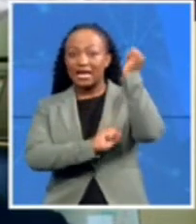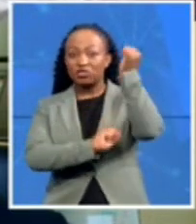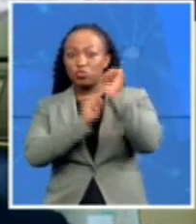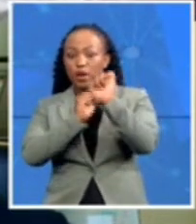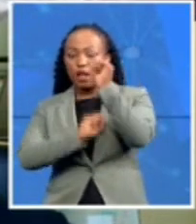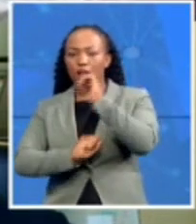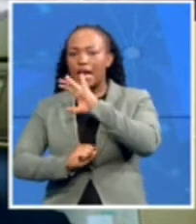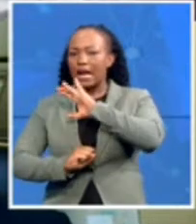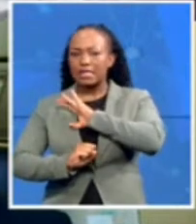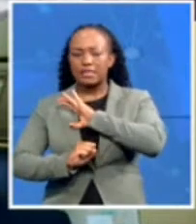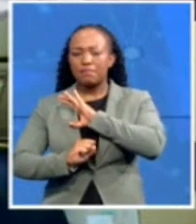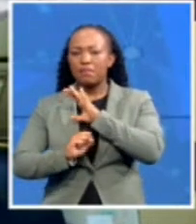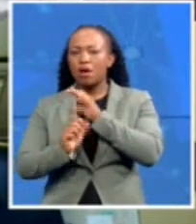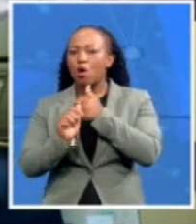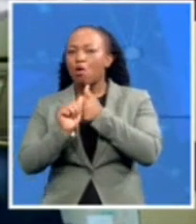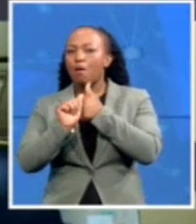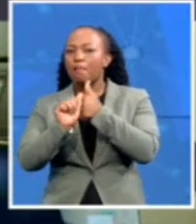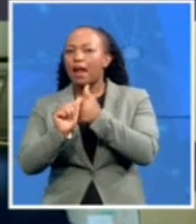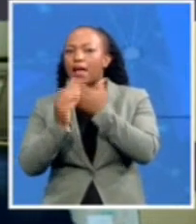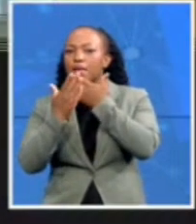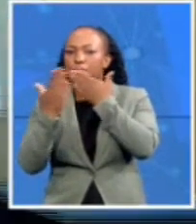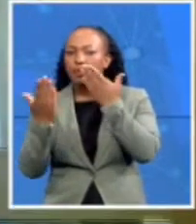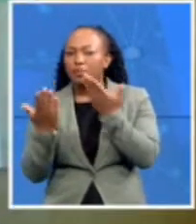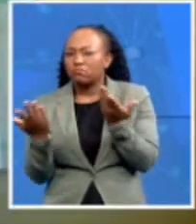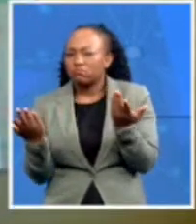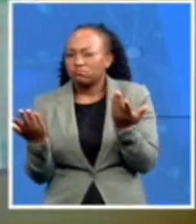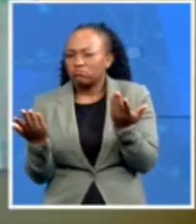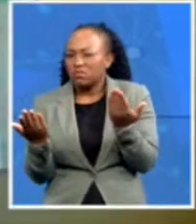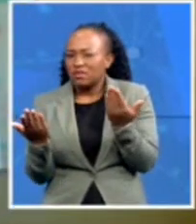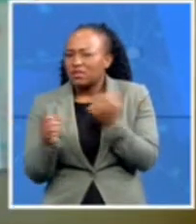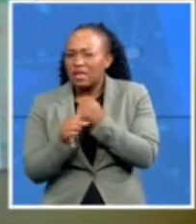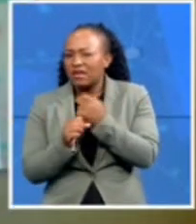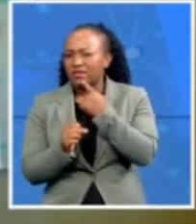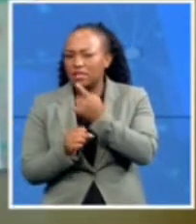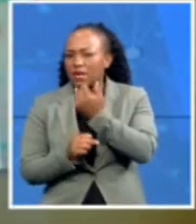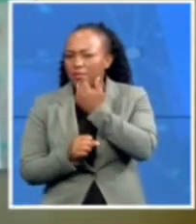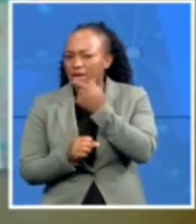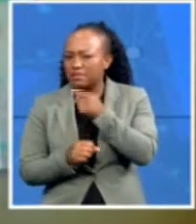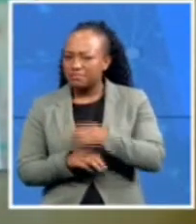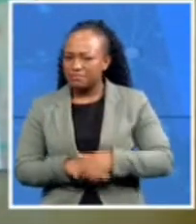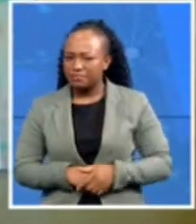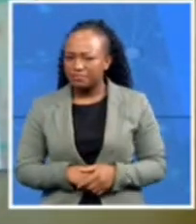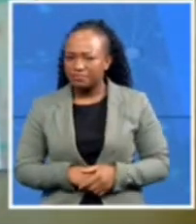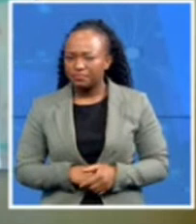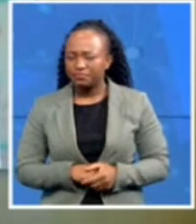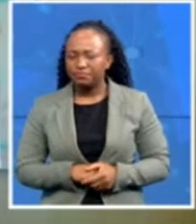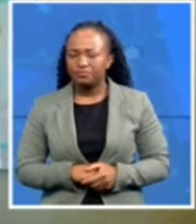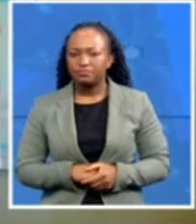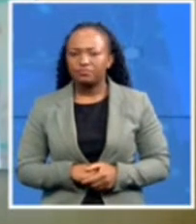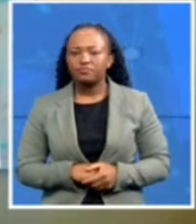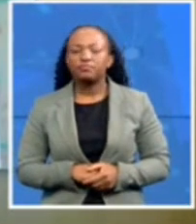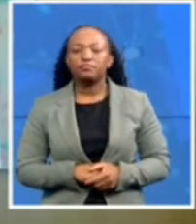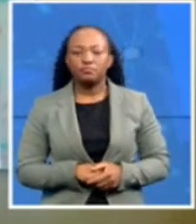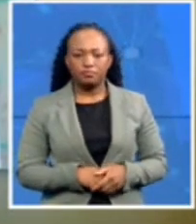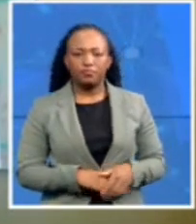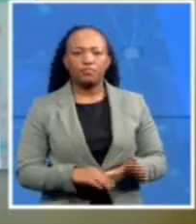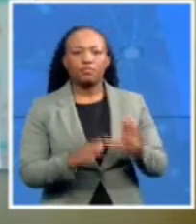Bala. Thank you, Sekonati. Jan, I think we have